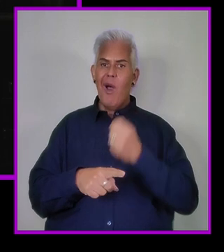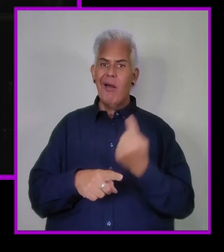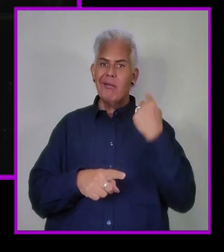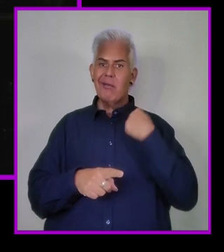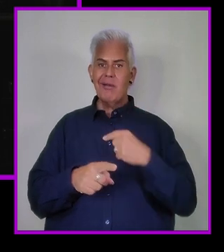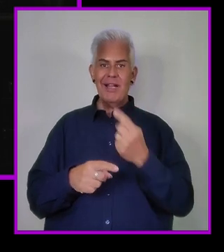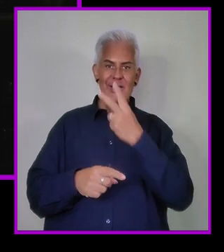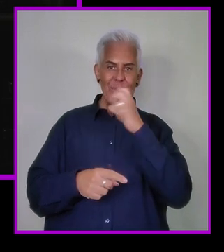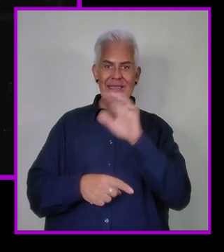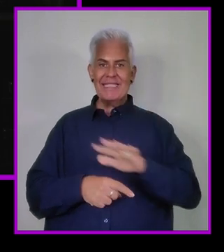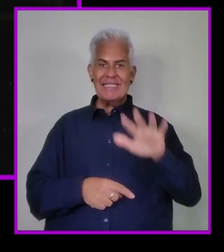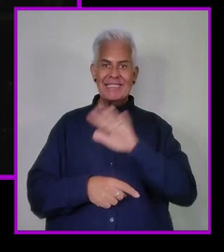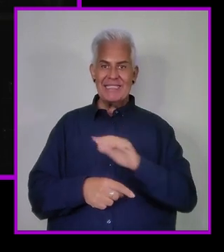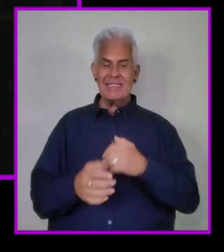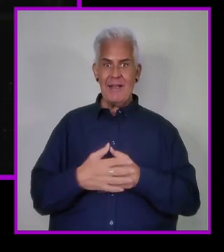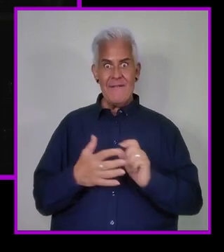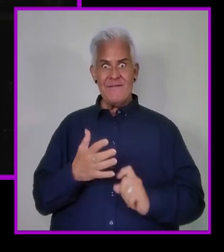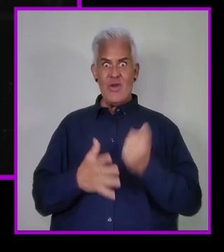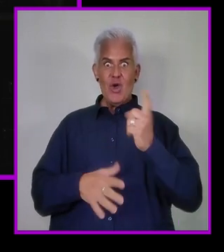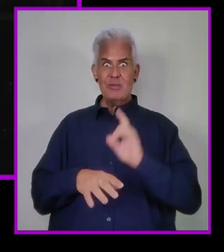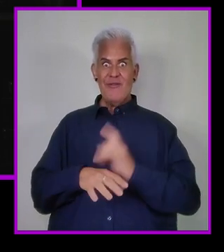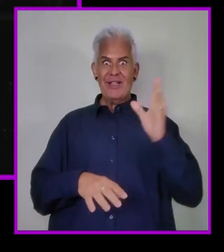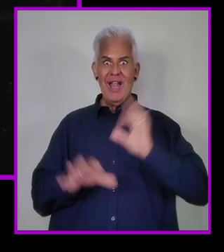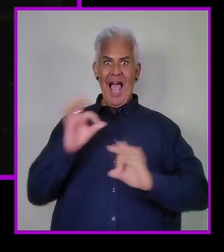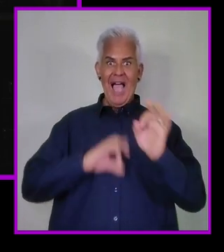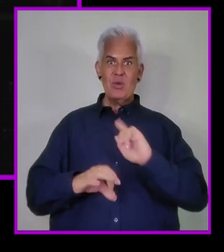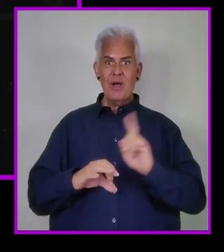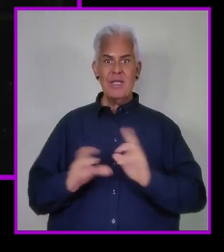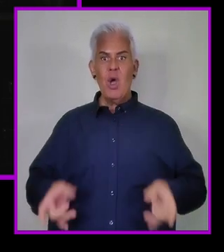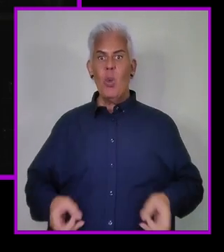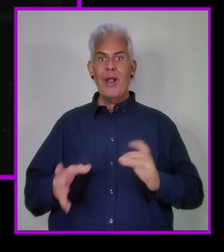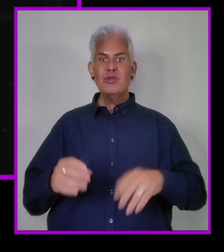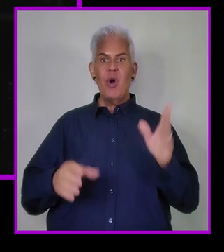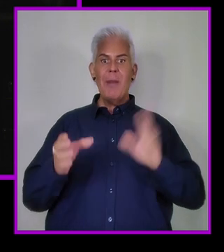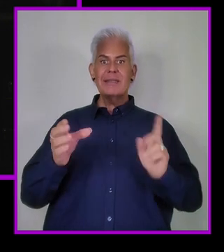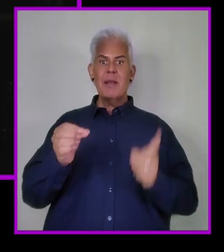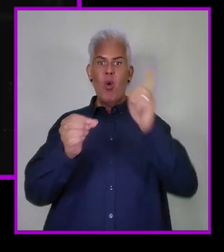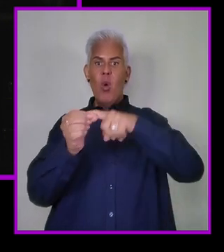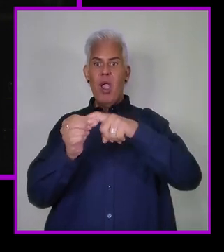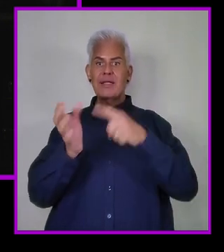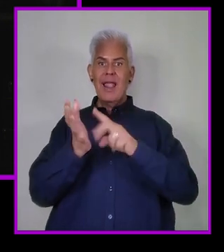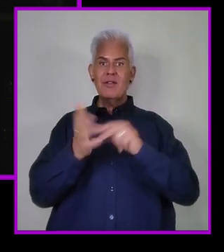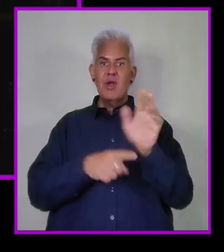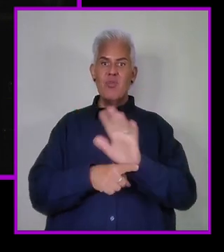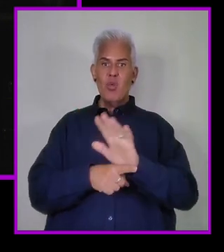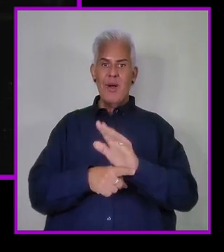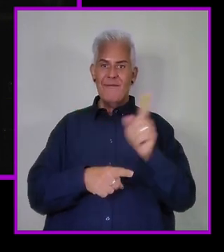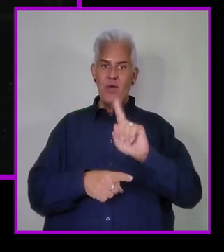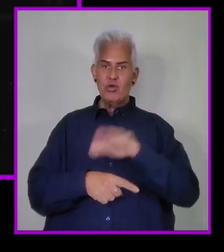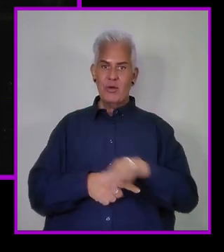know. And your first professional acting role was as a wheelchair basketball player in the children's TV series